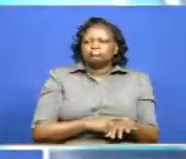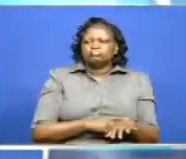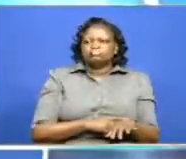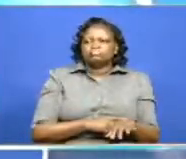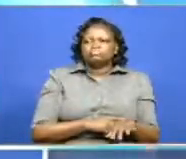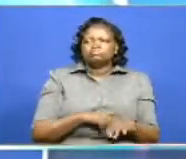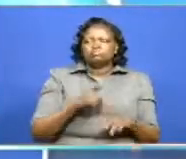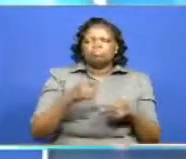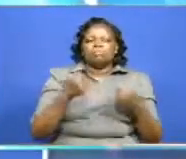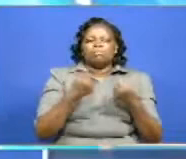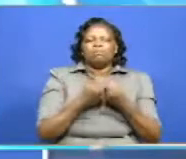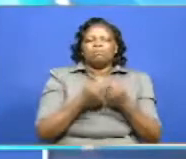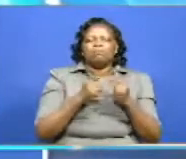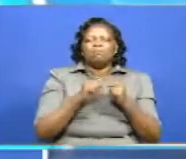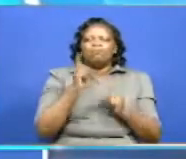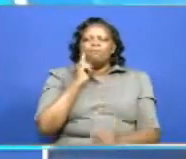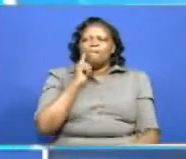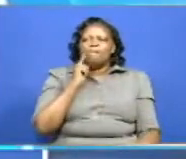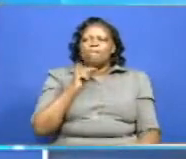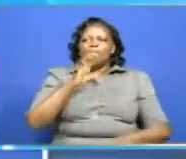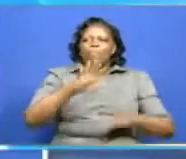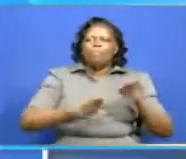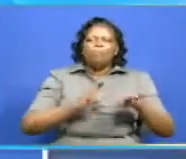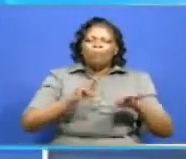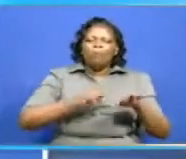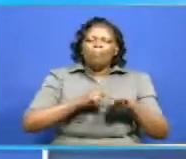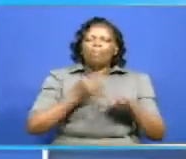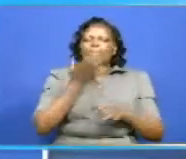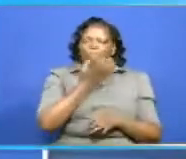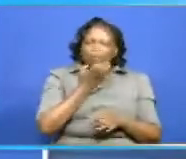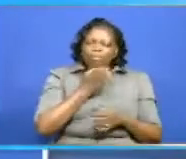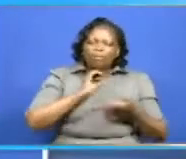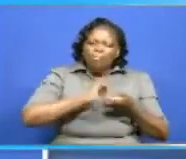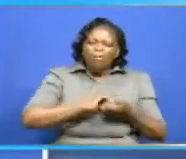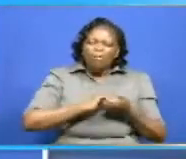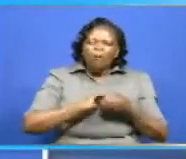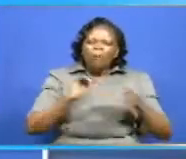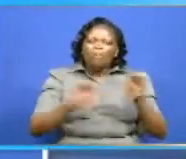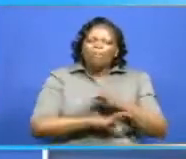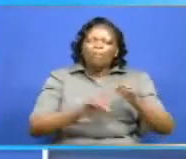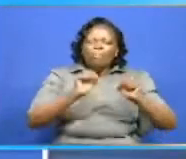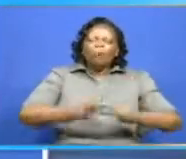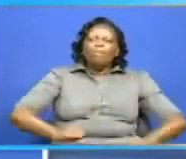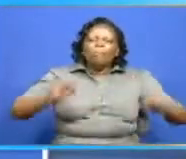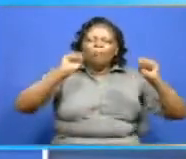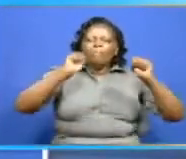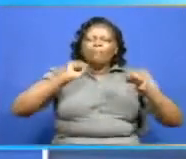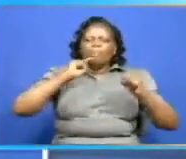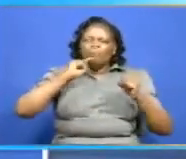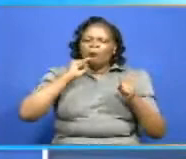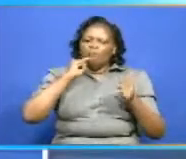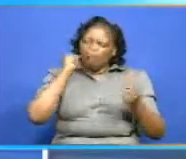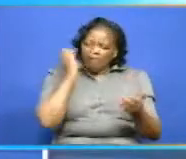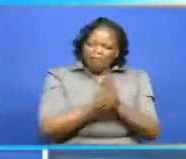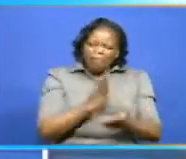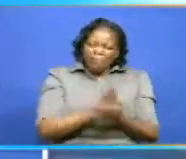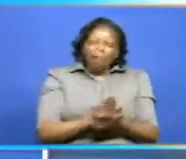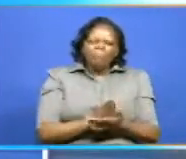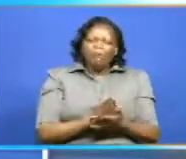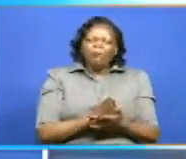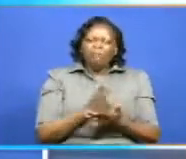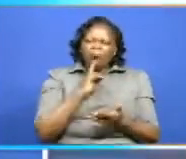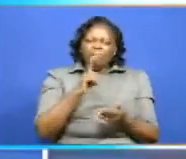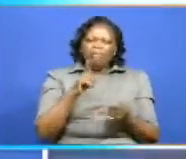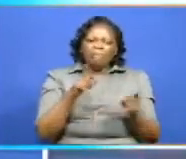off tomorrow at Nyayo National Stadium. The Confederation's Deputy Chairperson Paul Mutui has confirmed. Mutui has